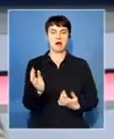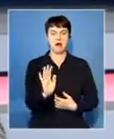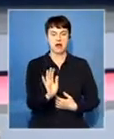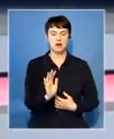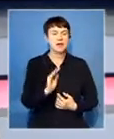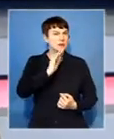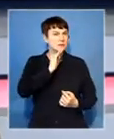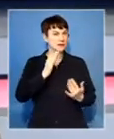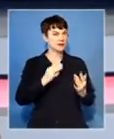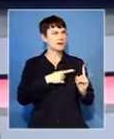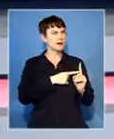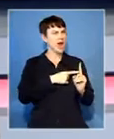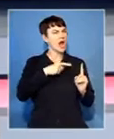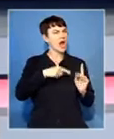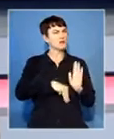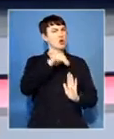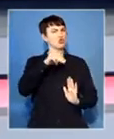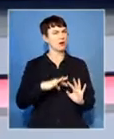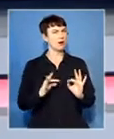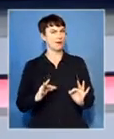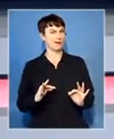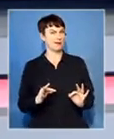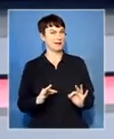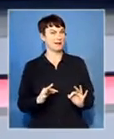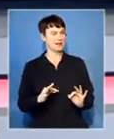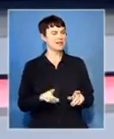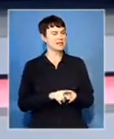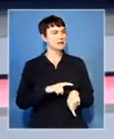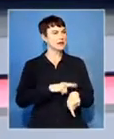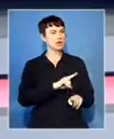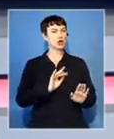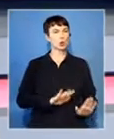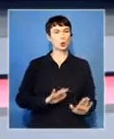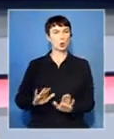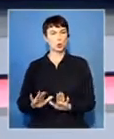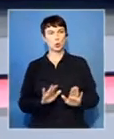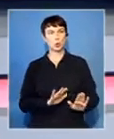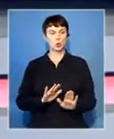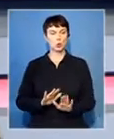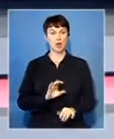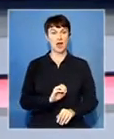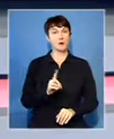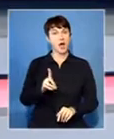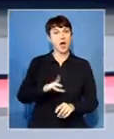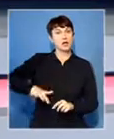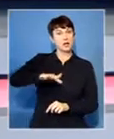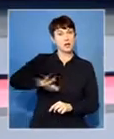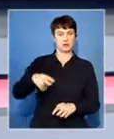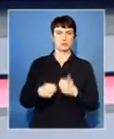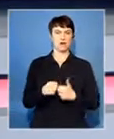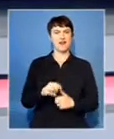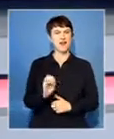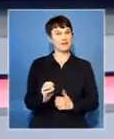suggests a sign of maturity, but also of, he kept his cool, even though the circumstances were trying. But